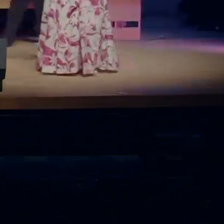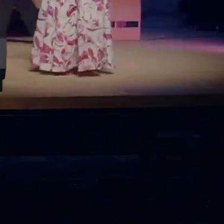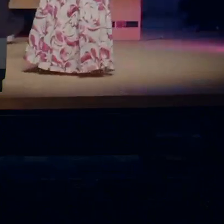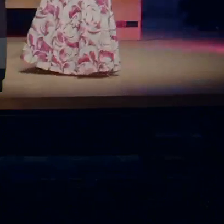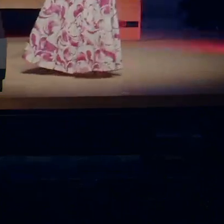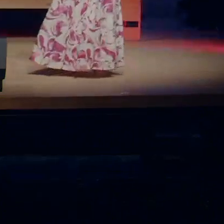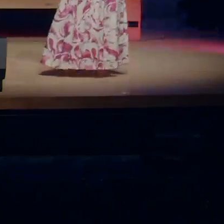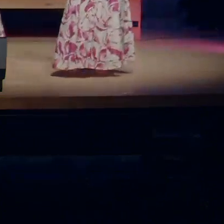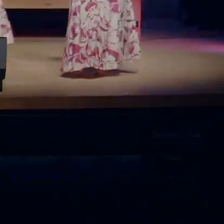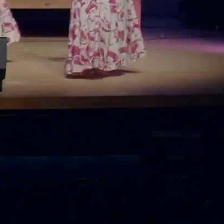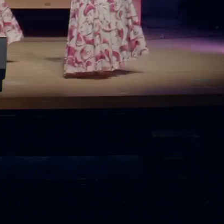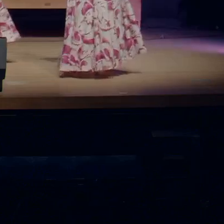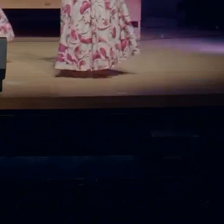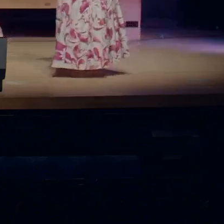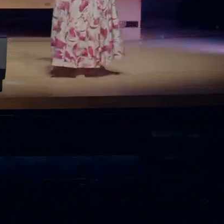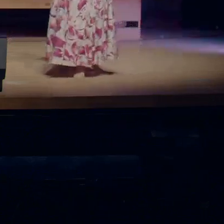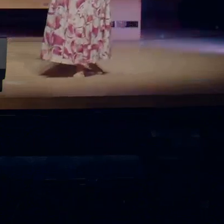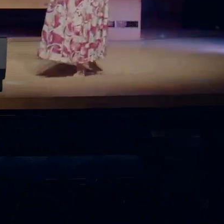to